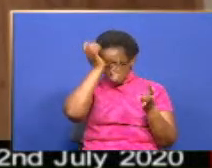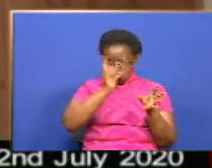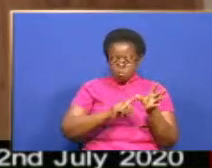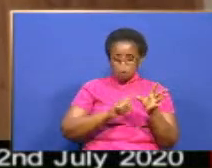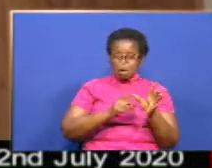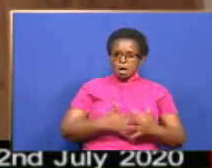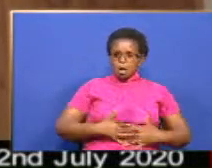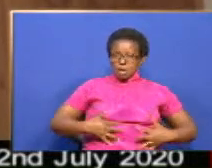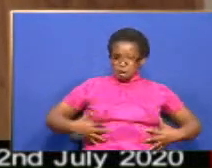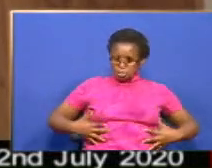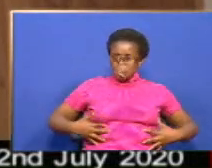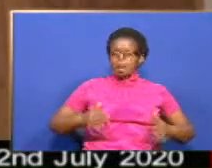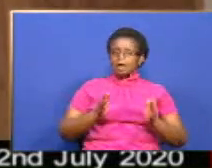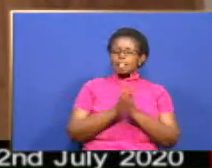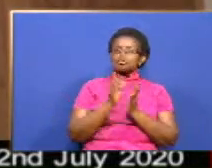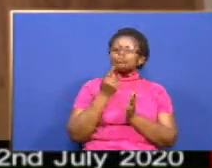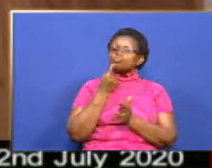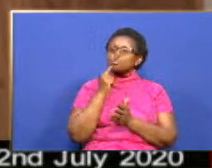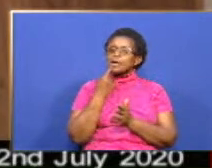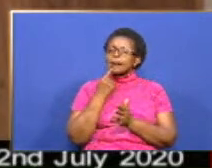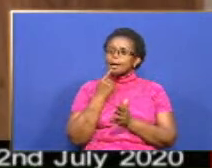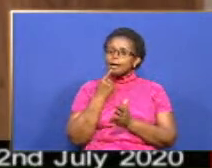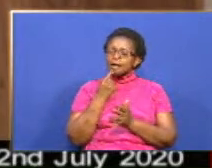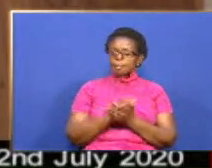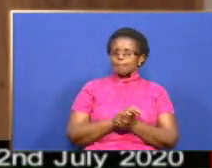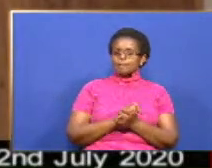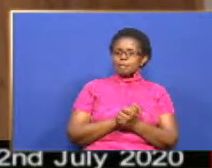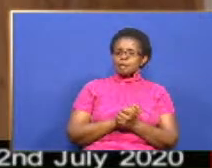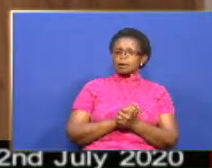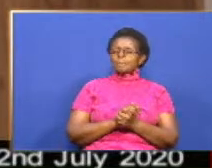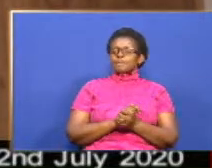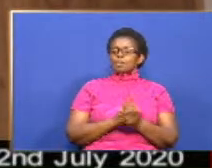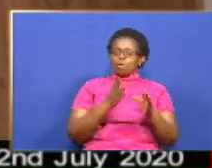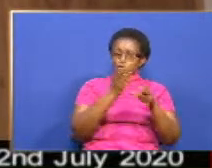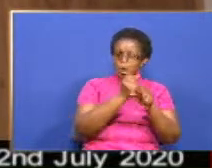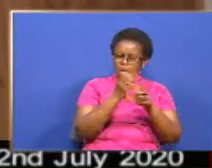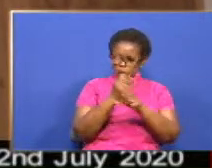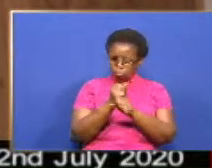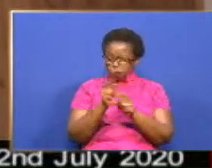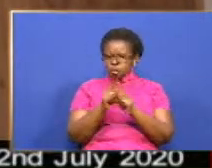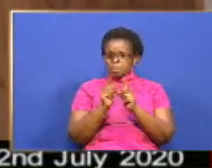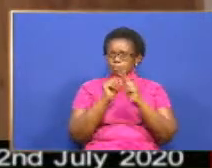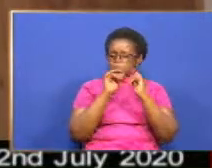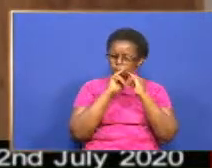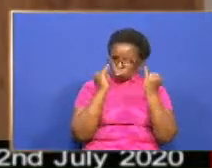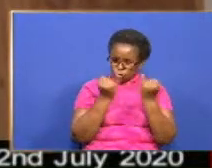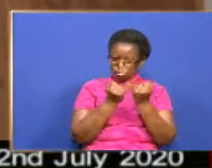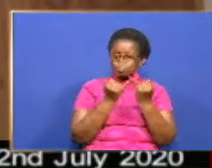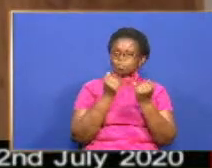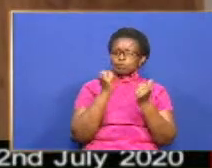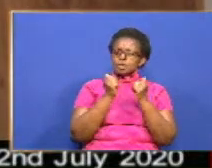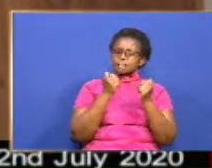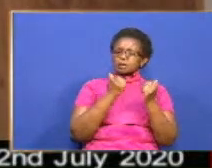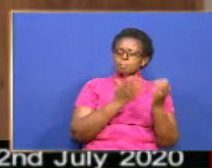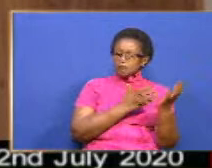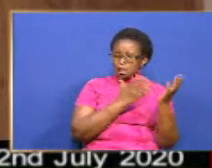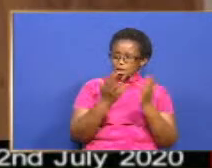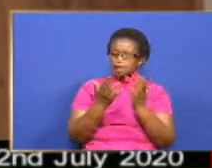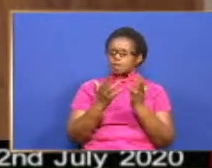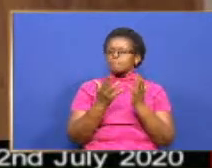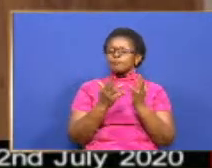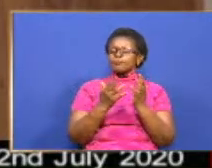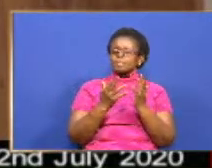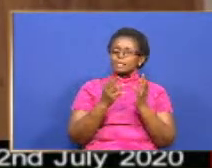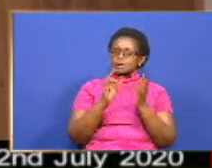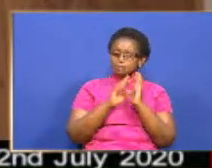Garissa, and Turkana. Organizations and institutions that made representation to the committee on the